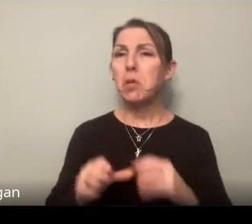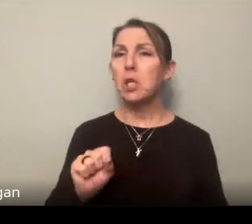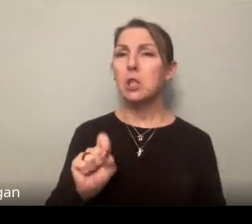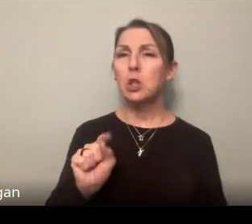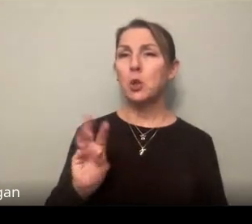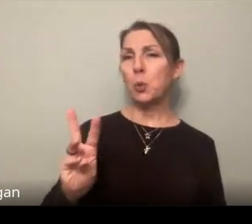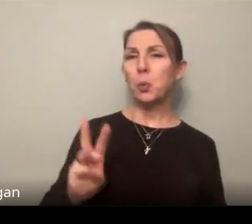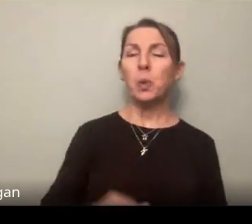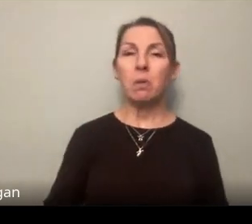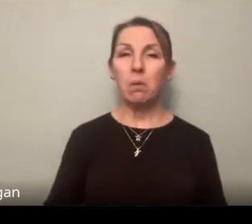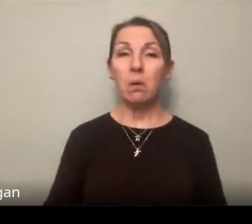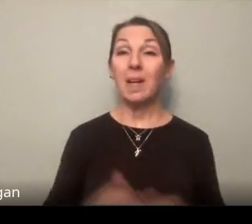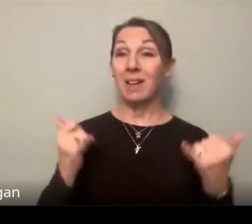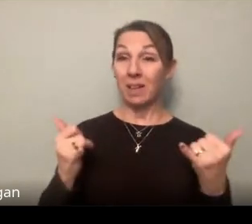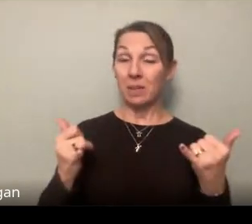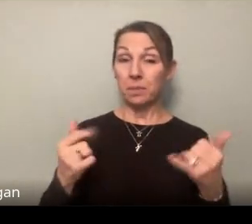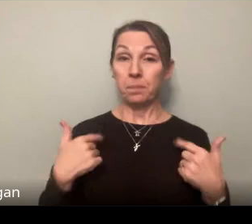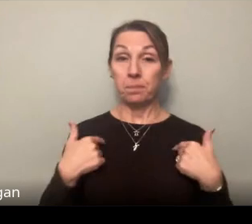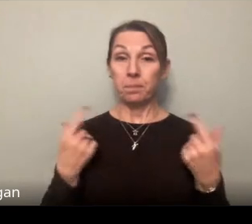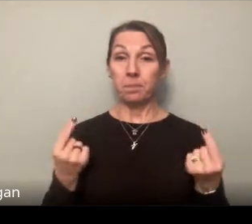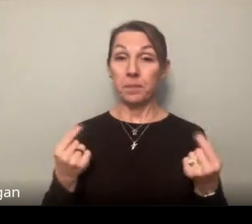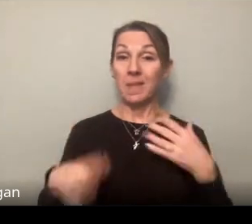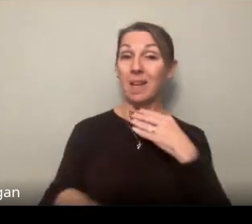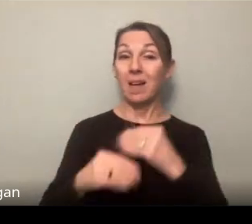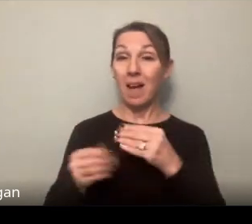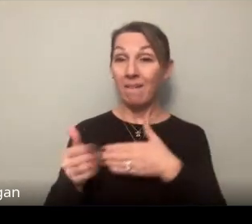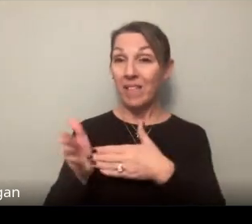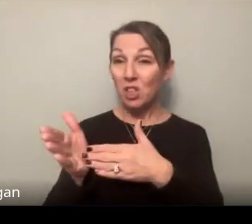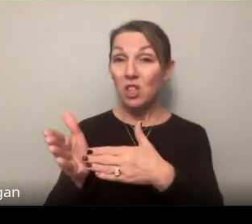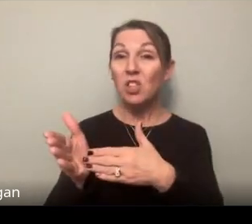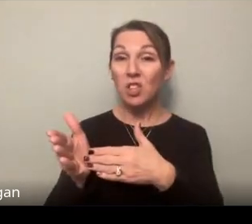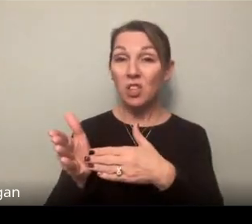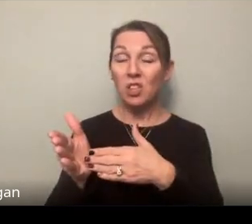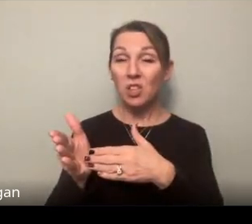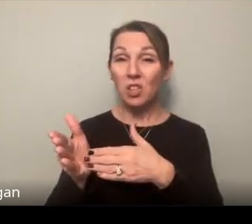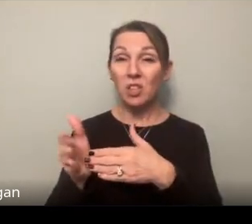vibe. So now what I'm gonna do is I'm gonna add the fish.